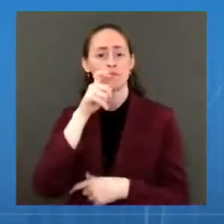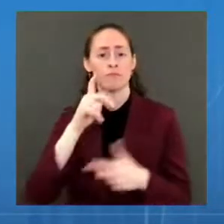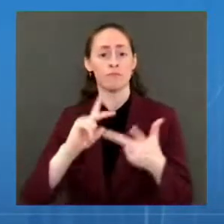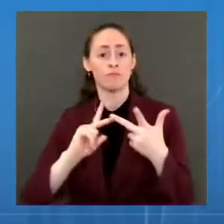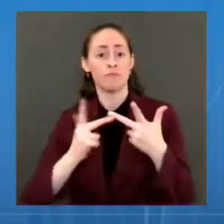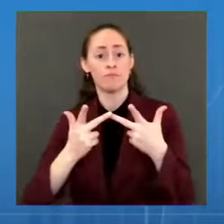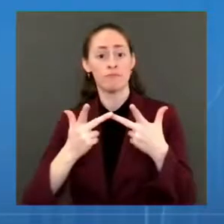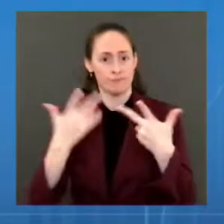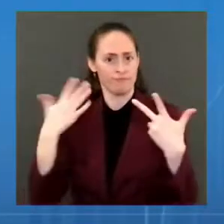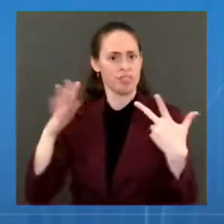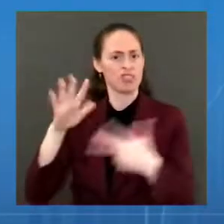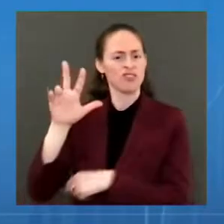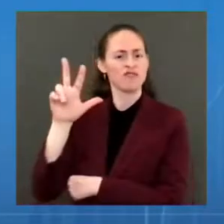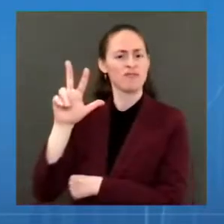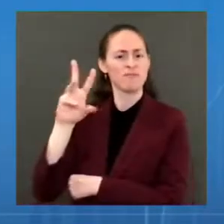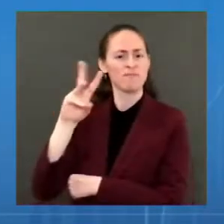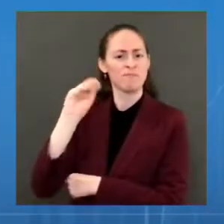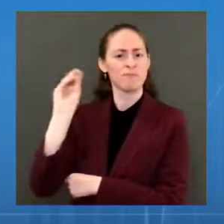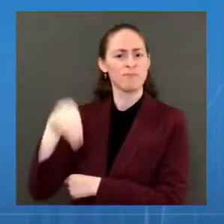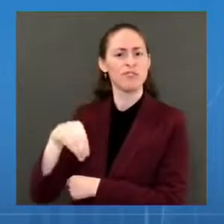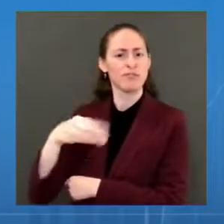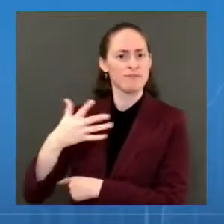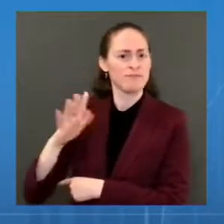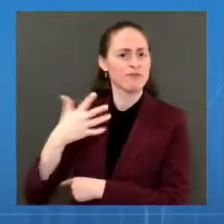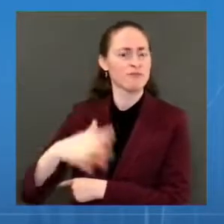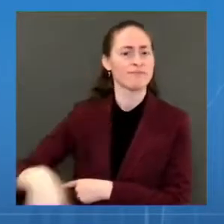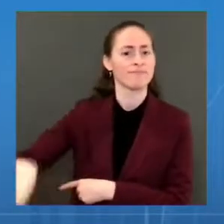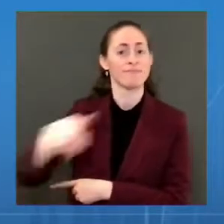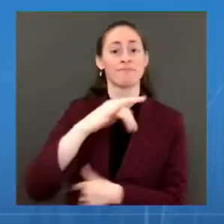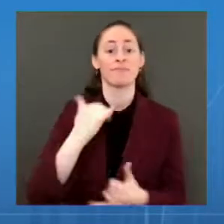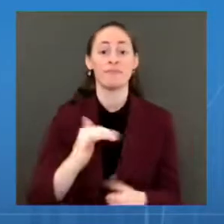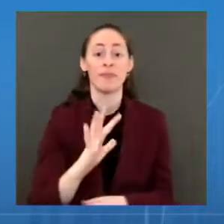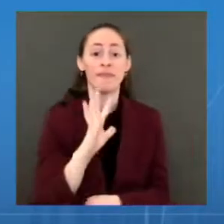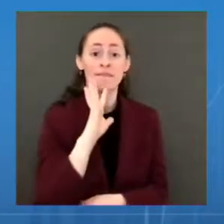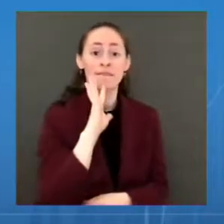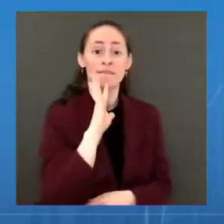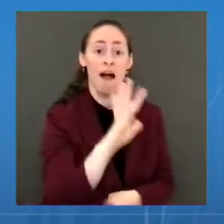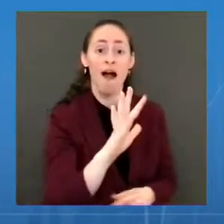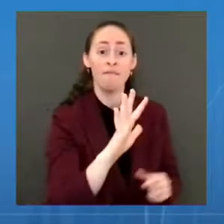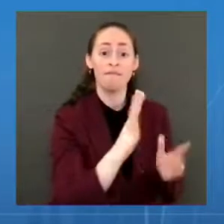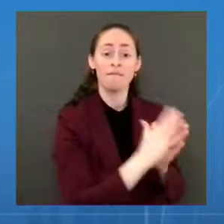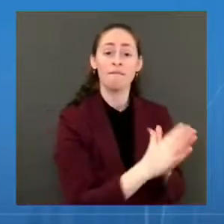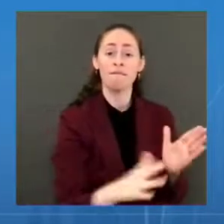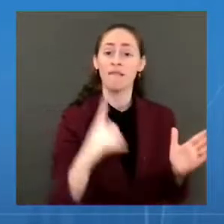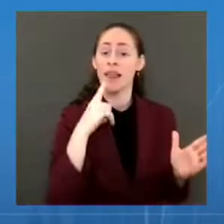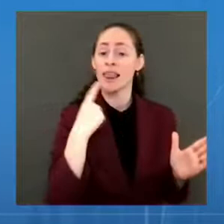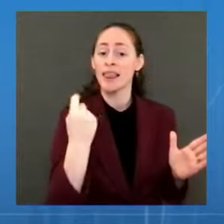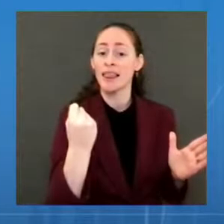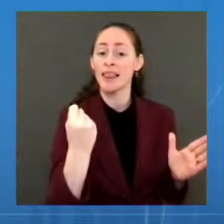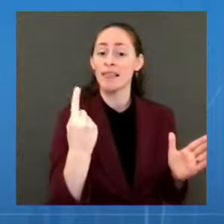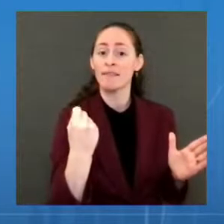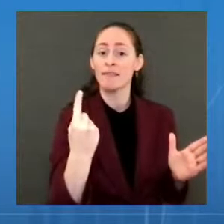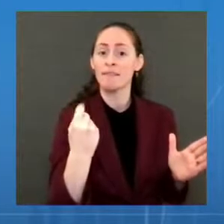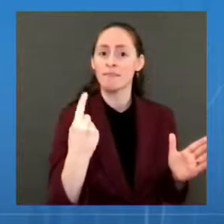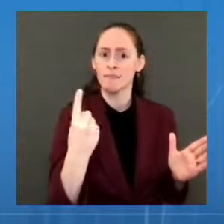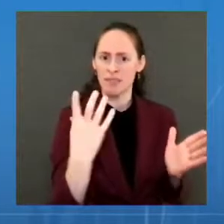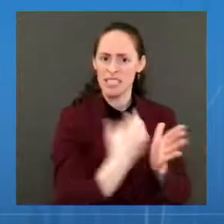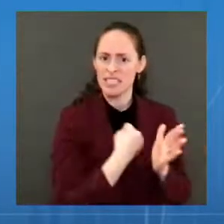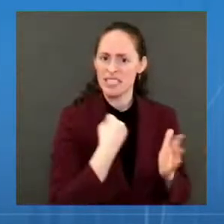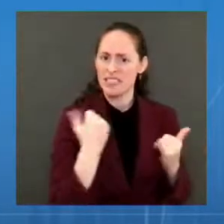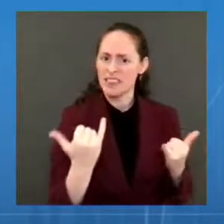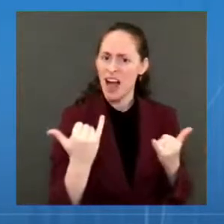as young as 5, are now eligible for the protection of a vaccine. This is significant